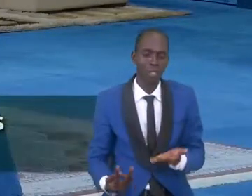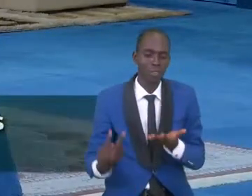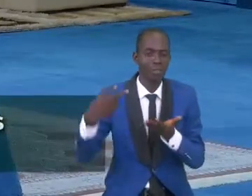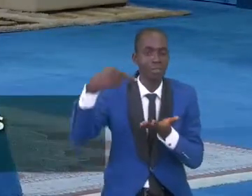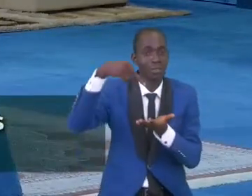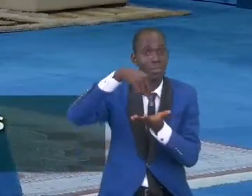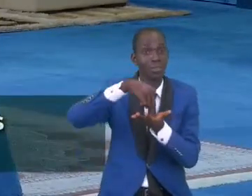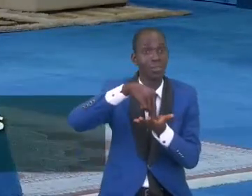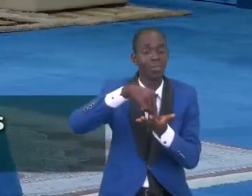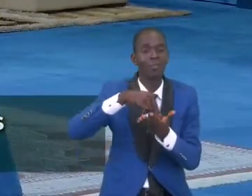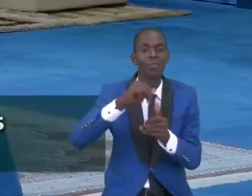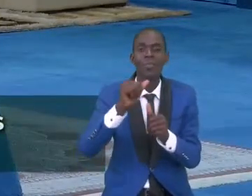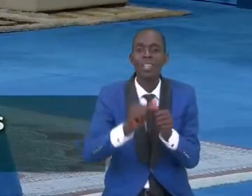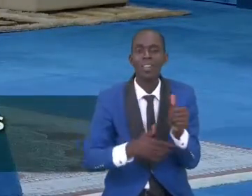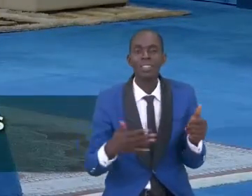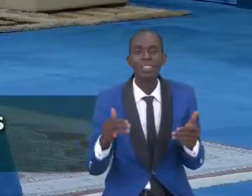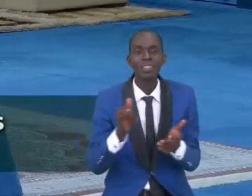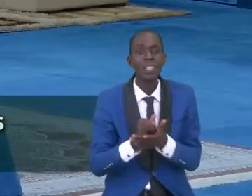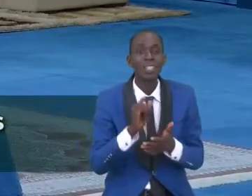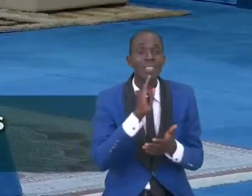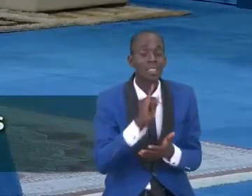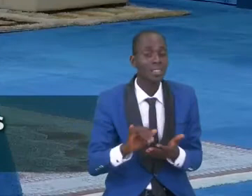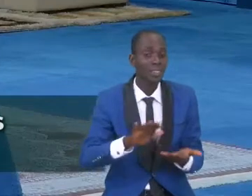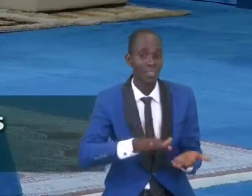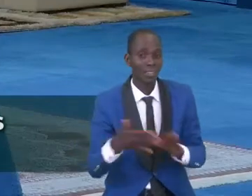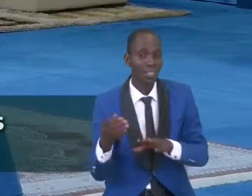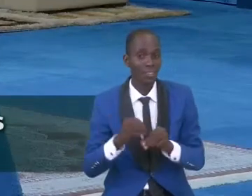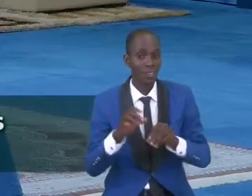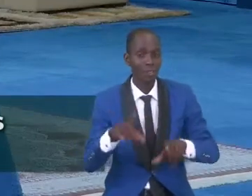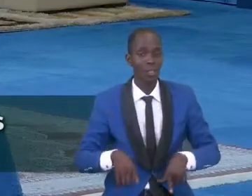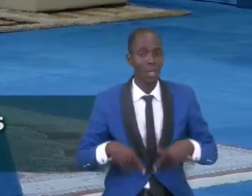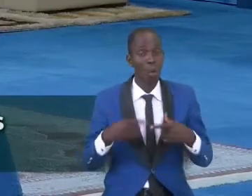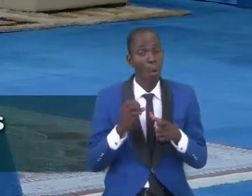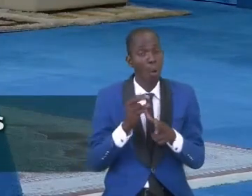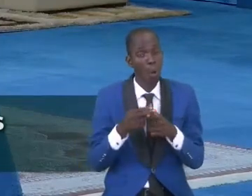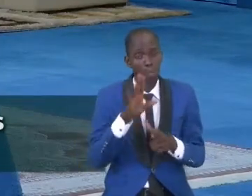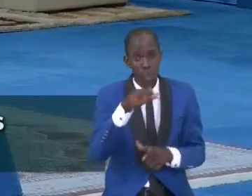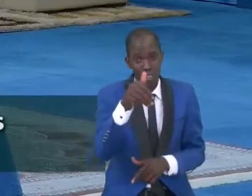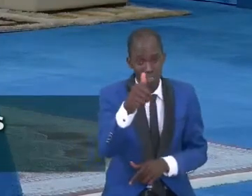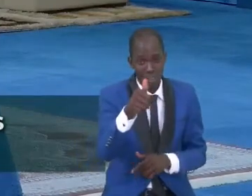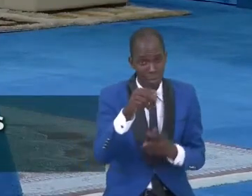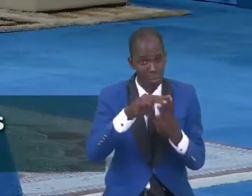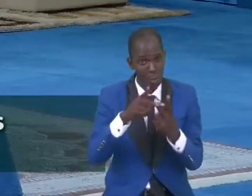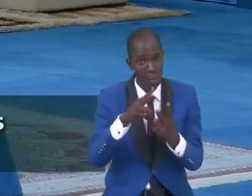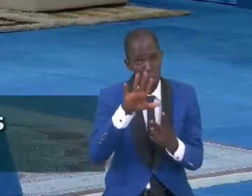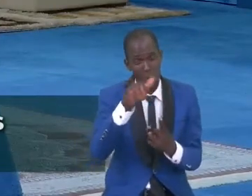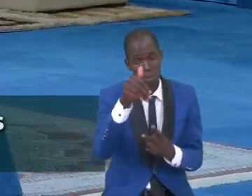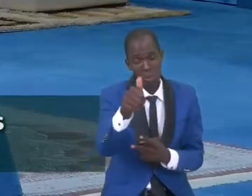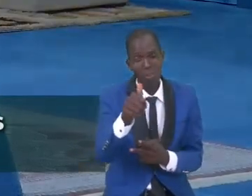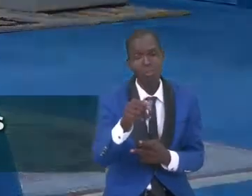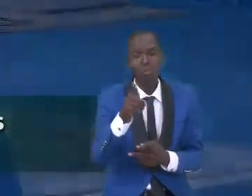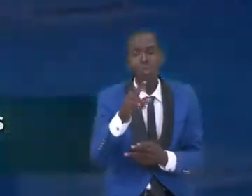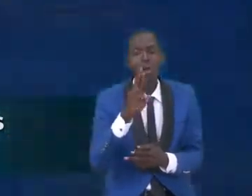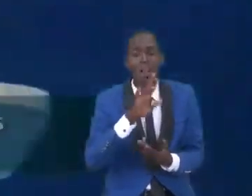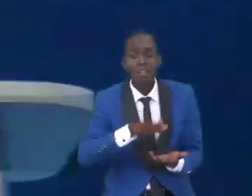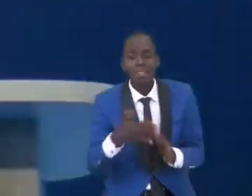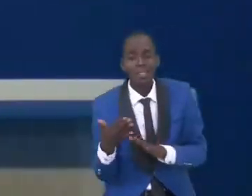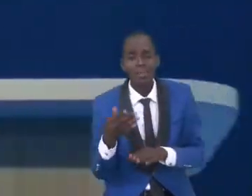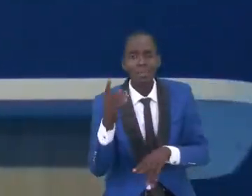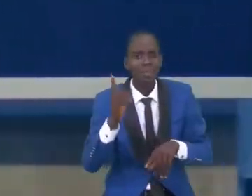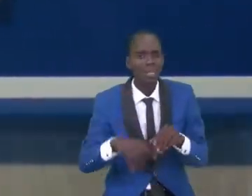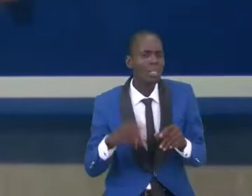Anything that is dead in your life, or if you yourself, you are dead and you cannot hear anything